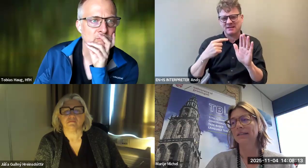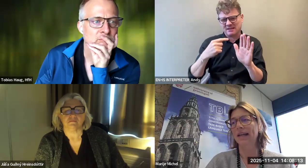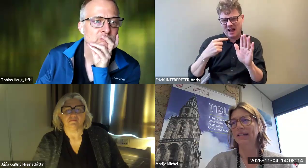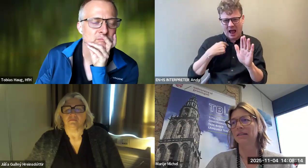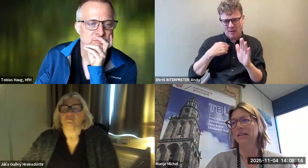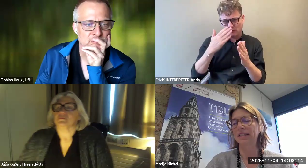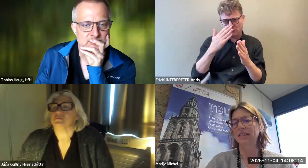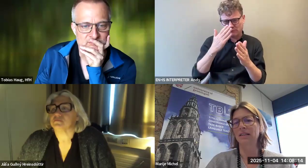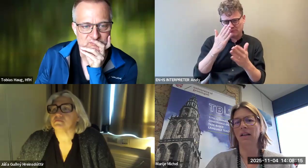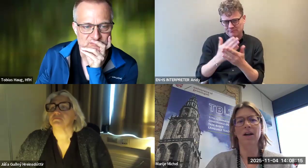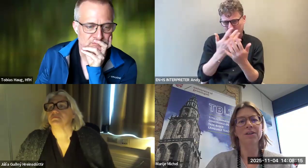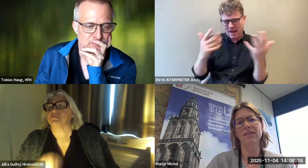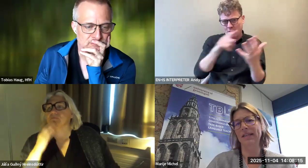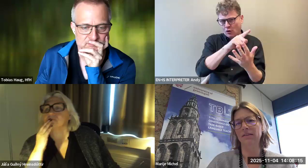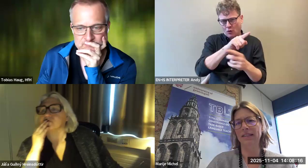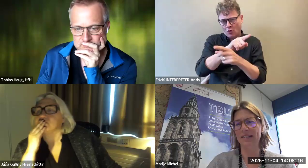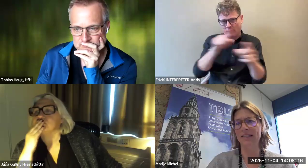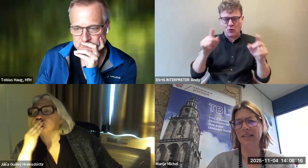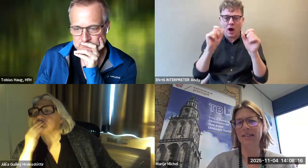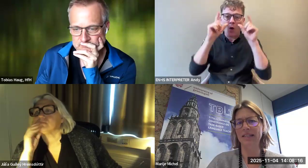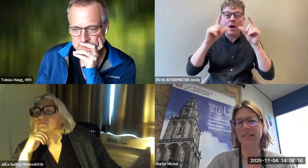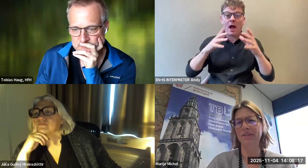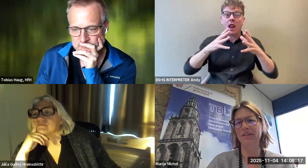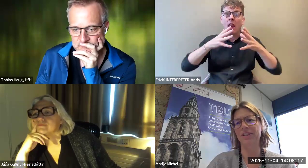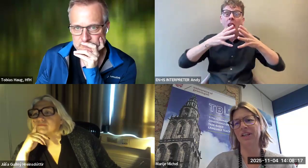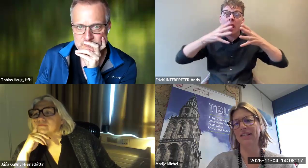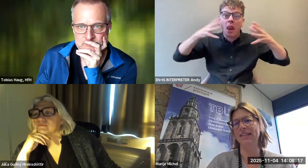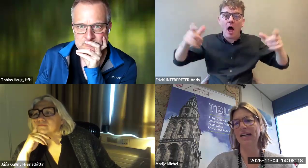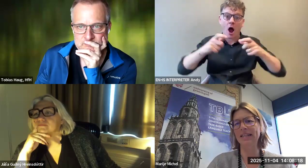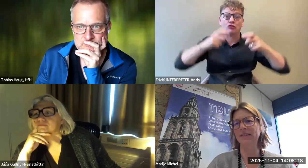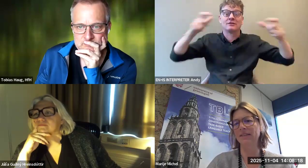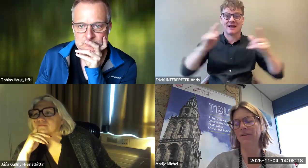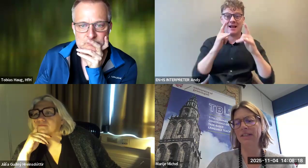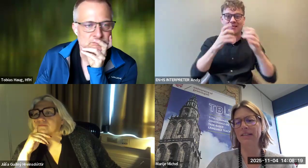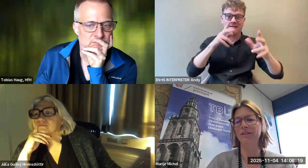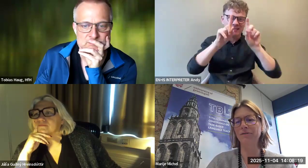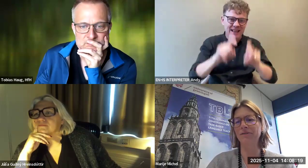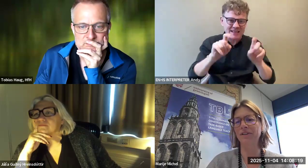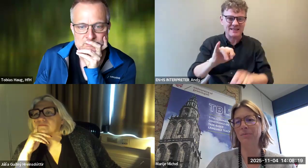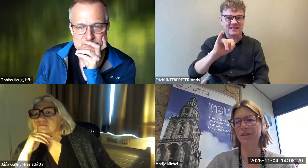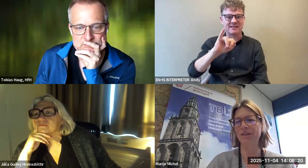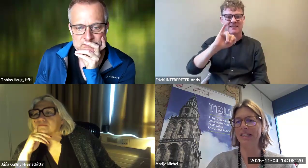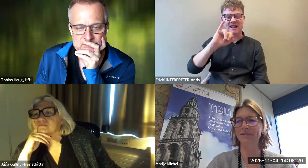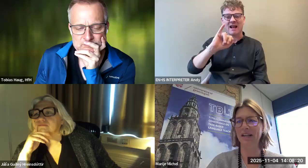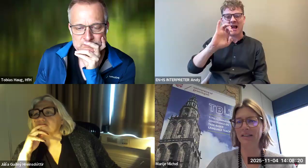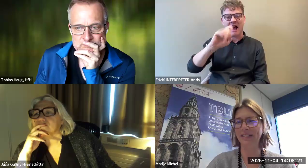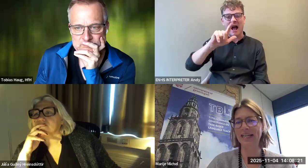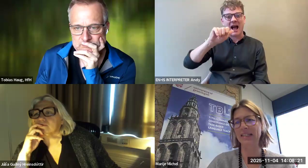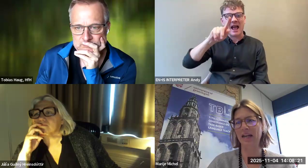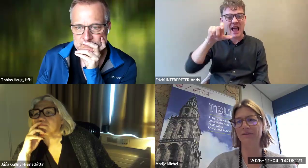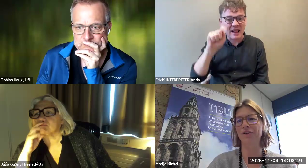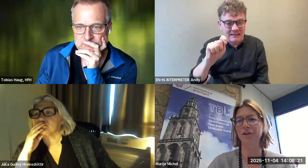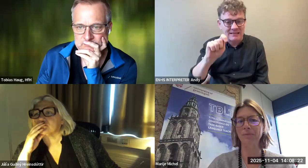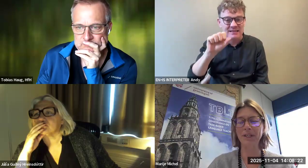aware that in large-scale testing and assessments, such as the IELTS or ETS TOEFL, but also